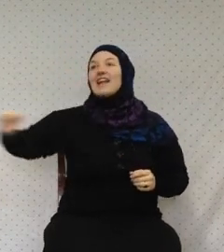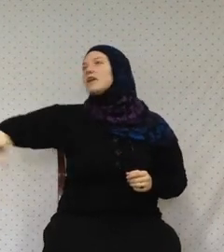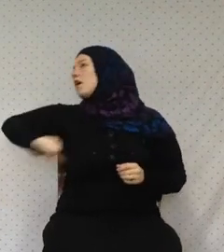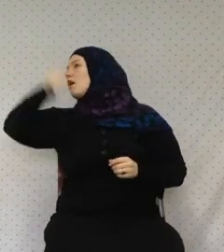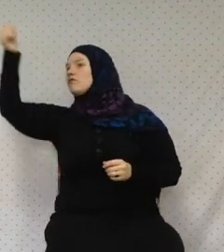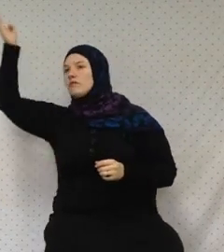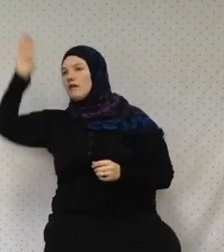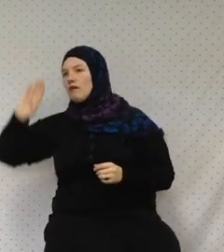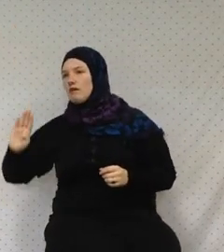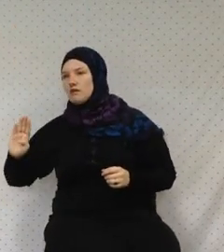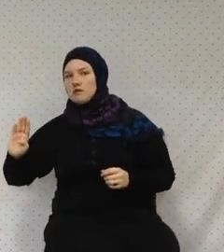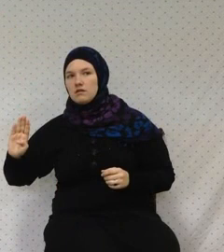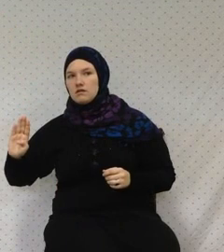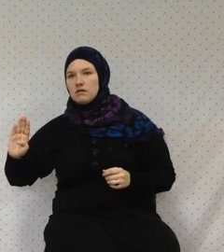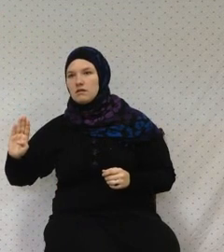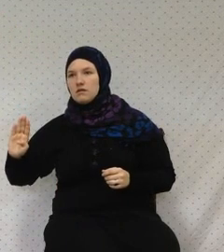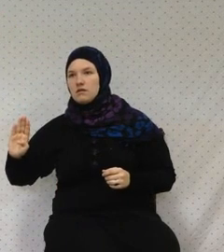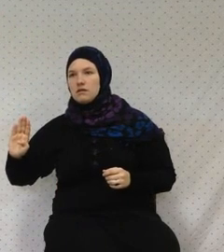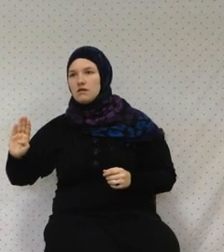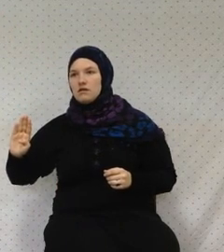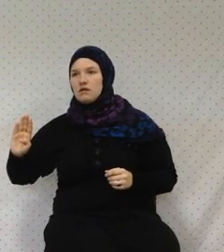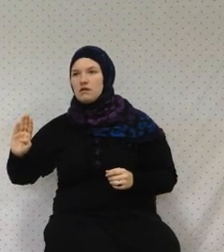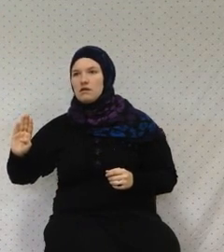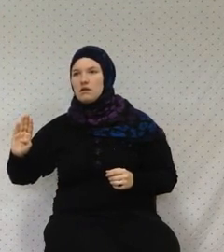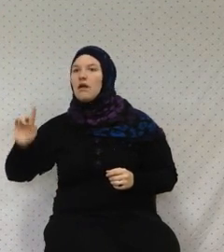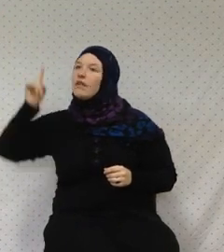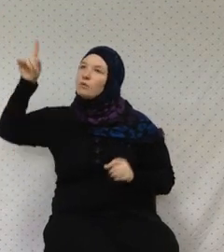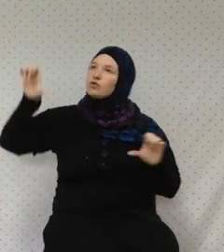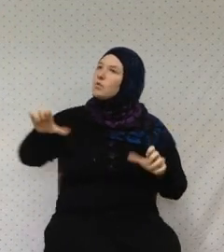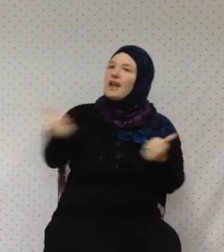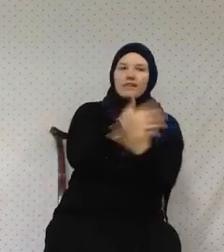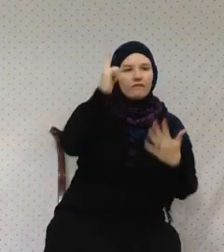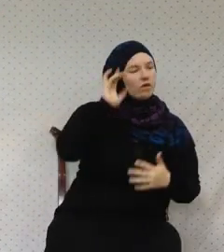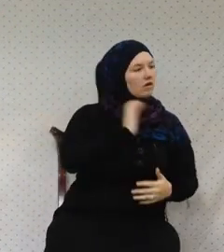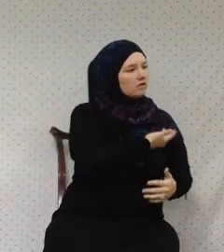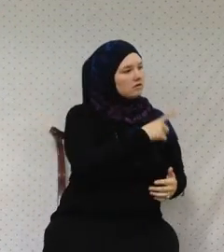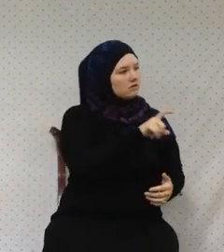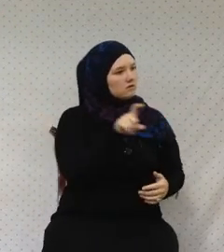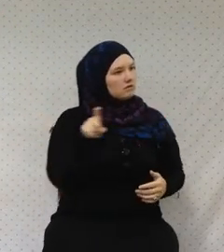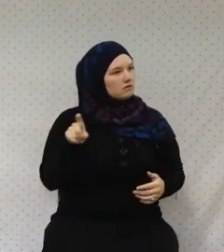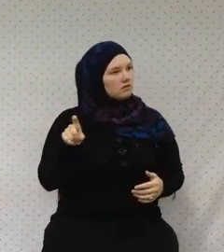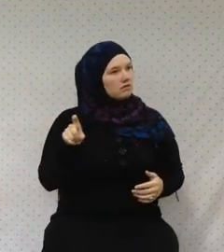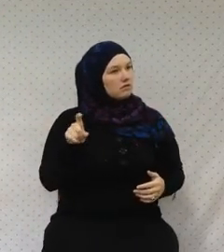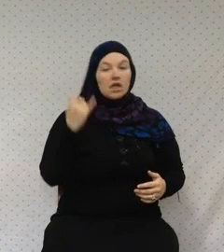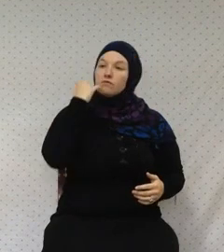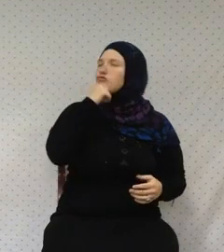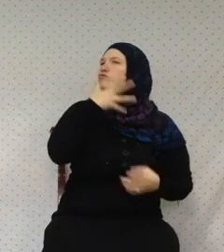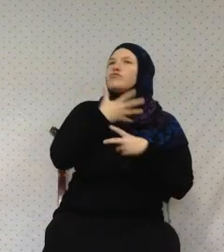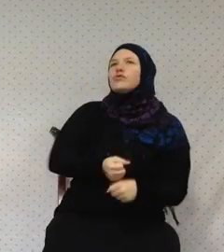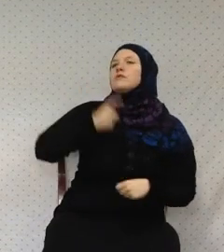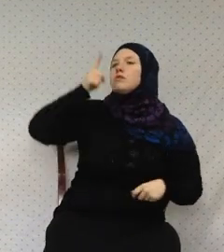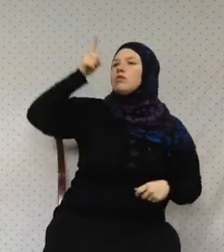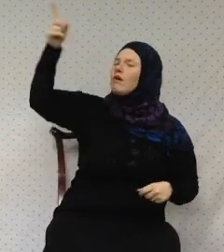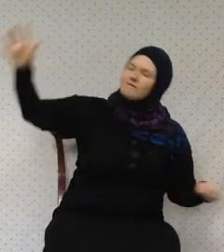God that would come close, would do anything for us? Then if we don't trust